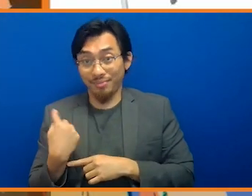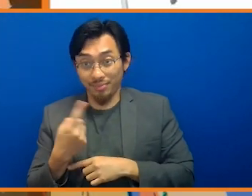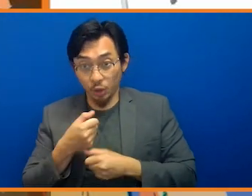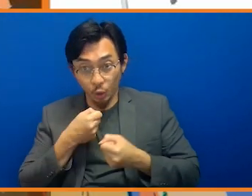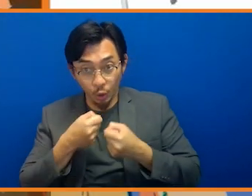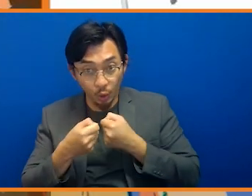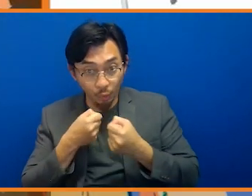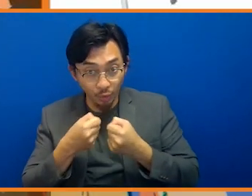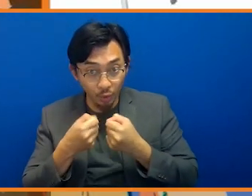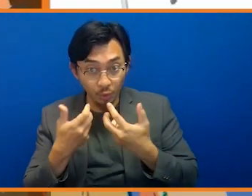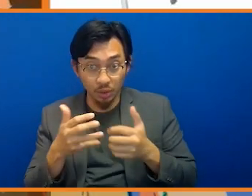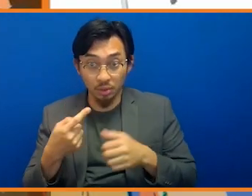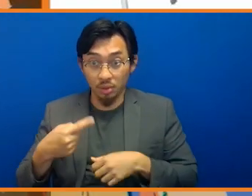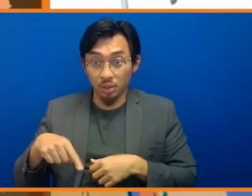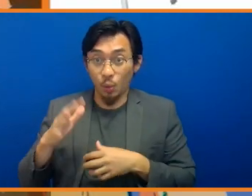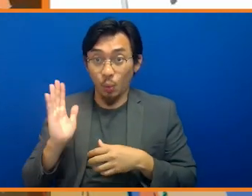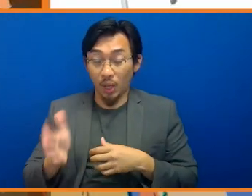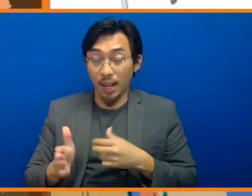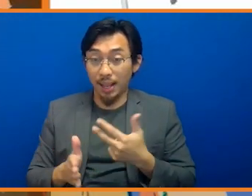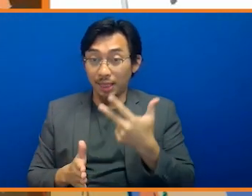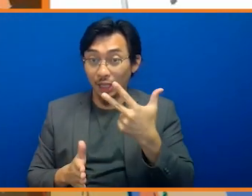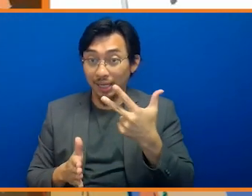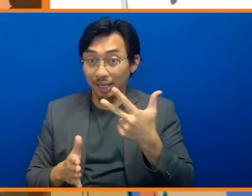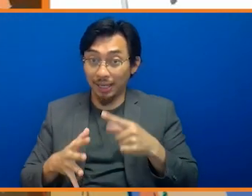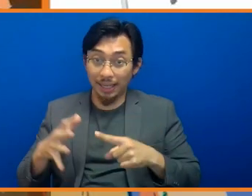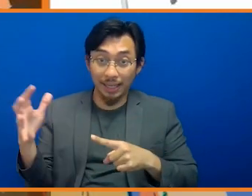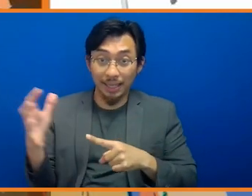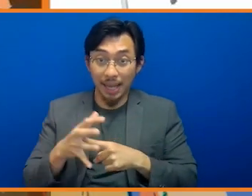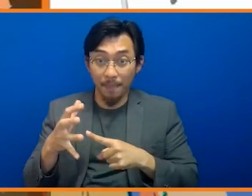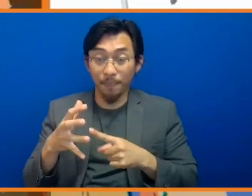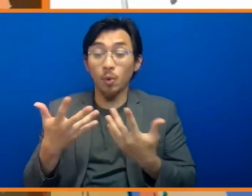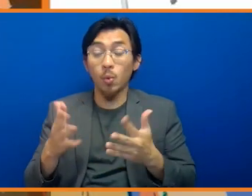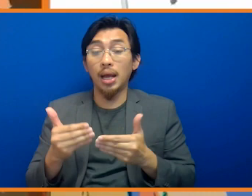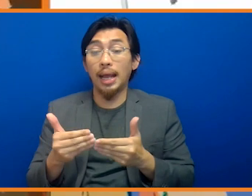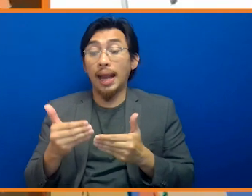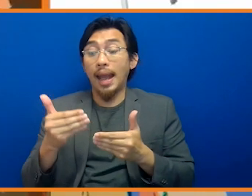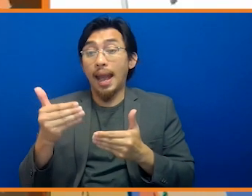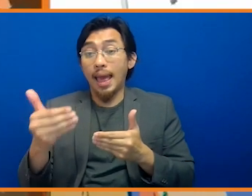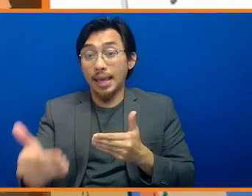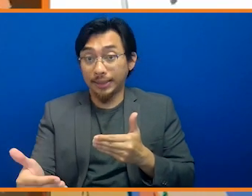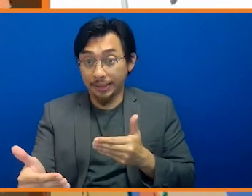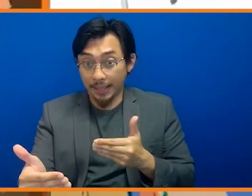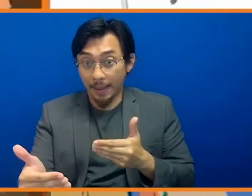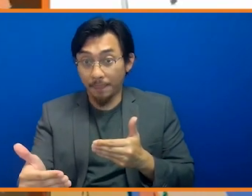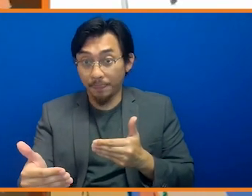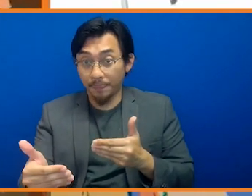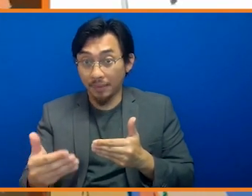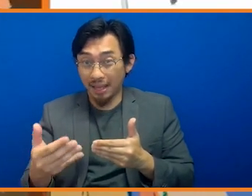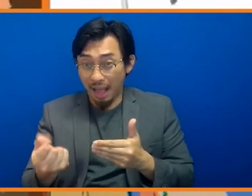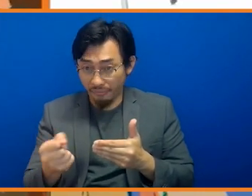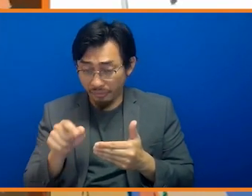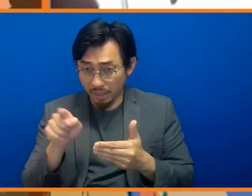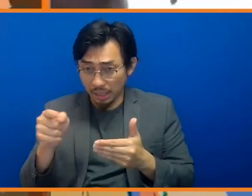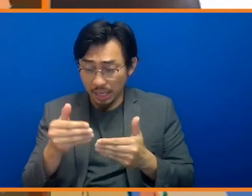got interview and there gonna be 3 champions, is there any next step for